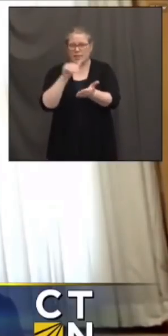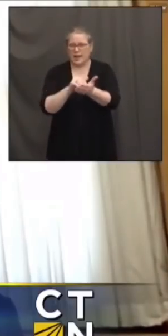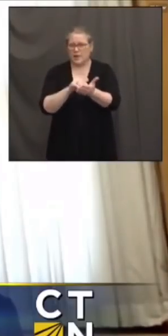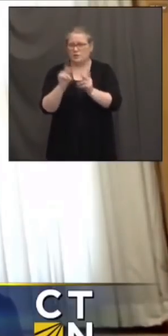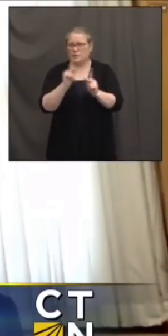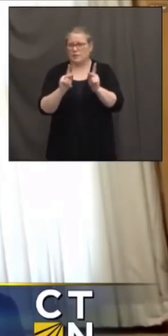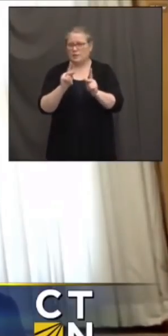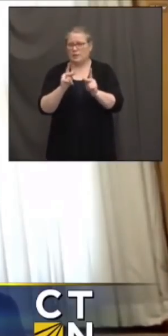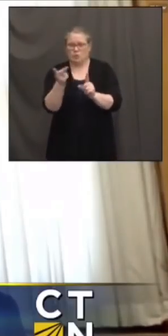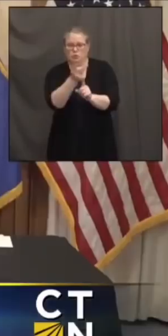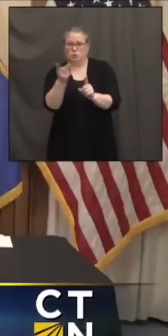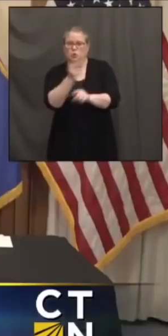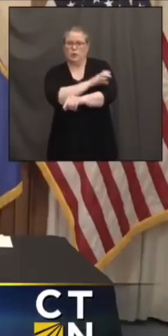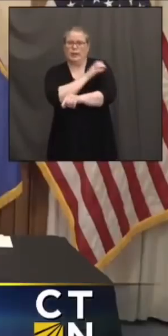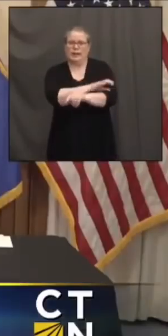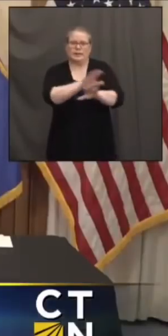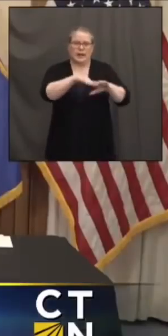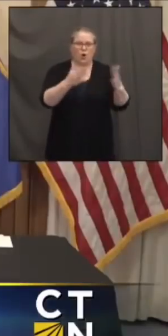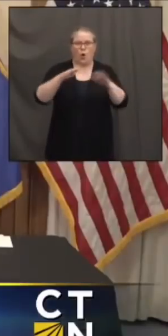those 2 clinics.